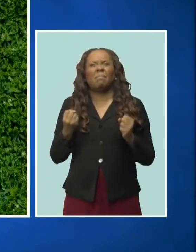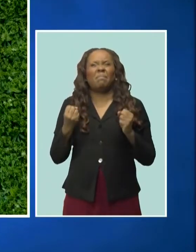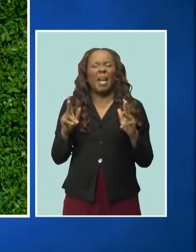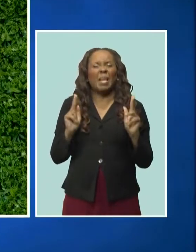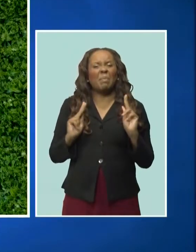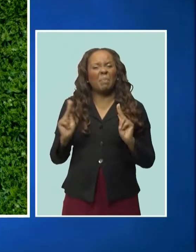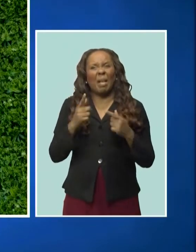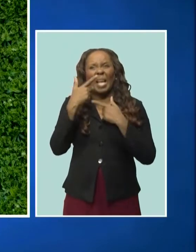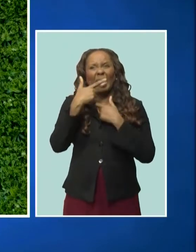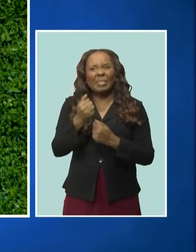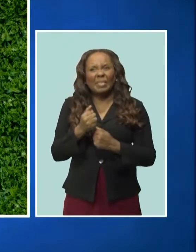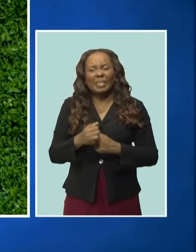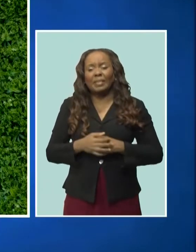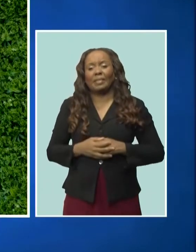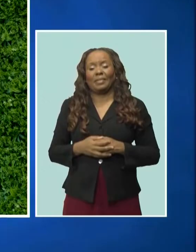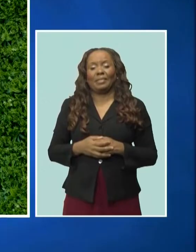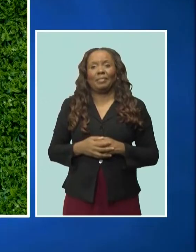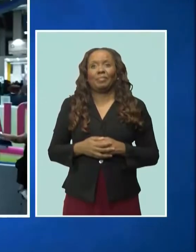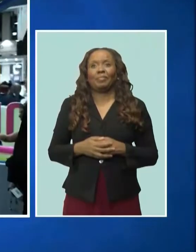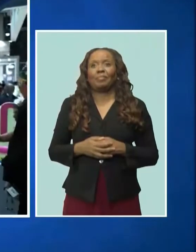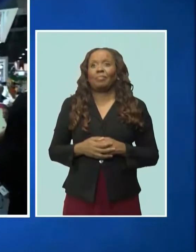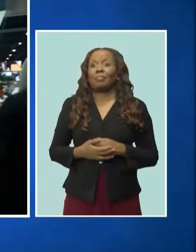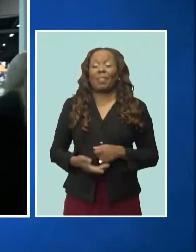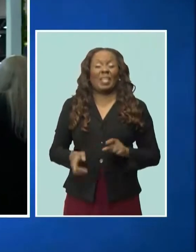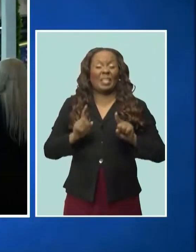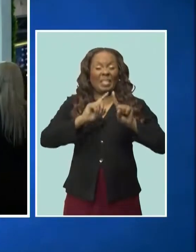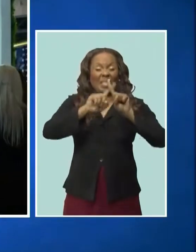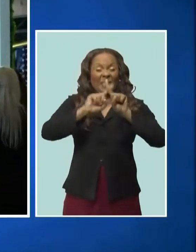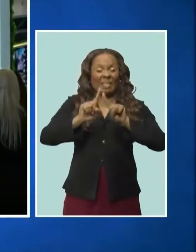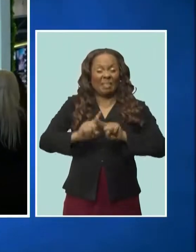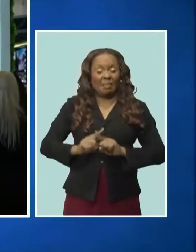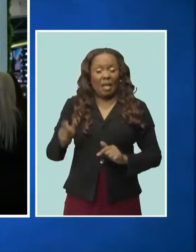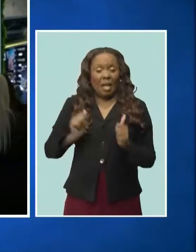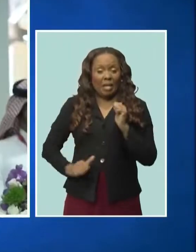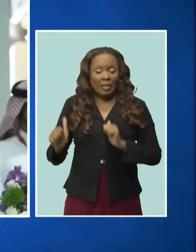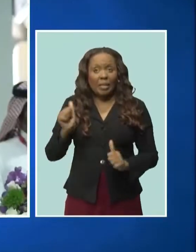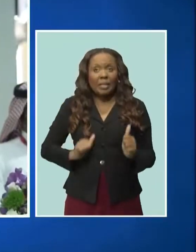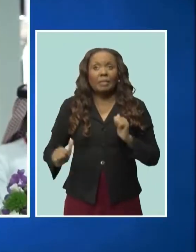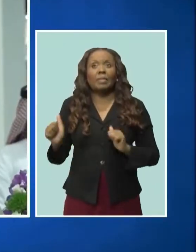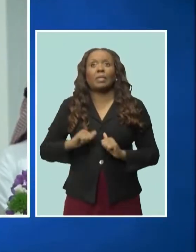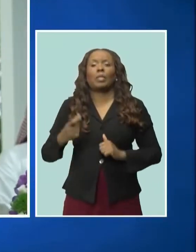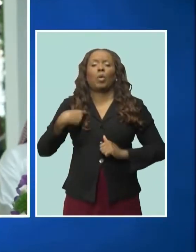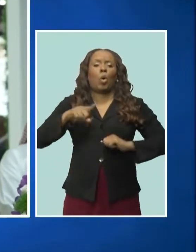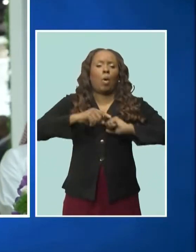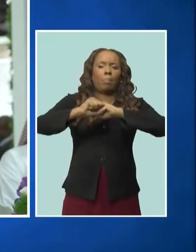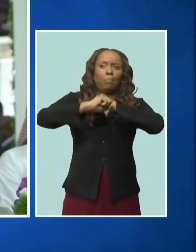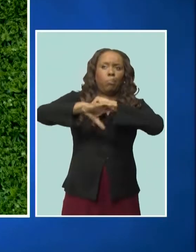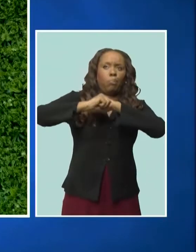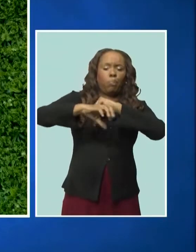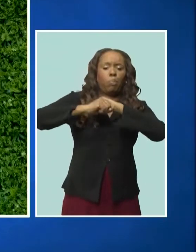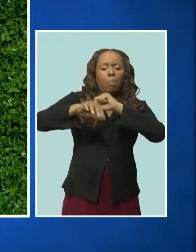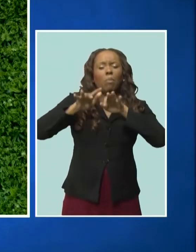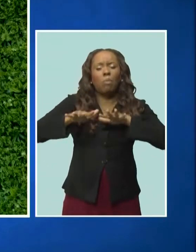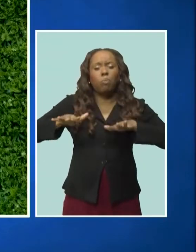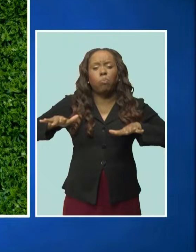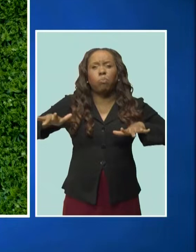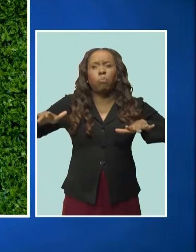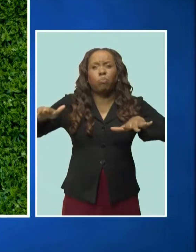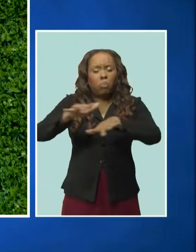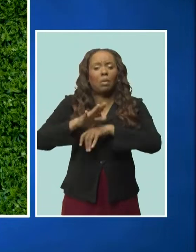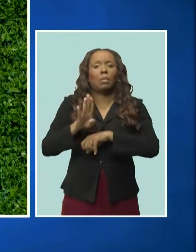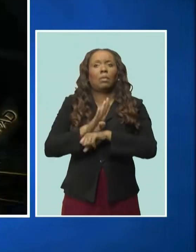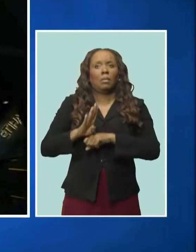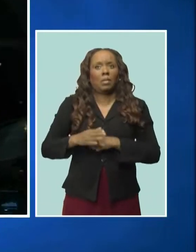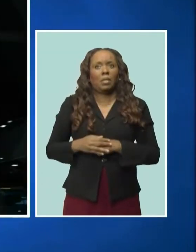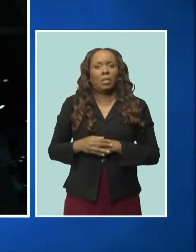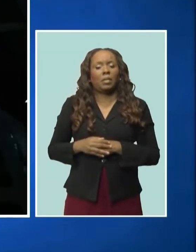the different activities that we have, we can afford to go worldwide and to promote Barbados, whether it be Oysters